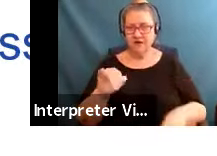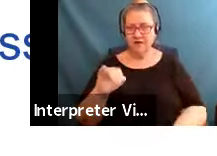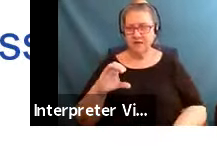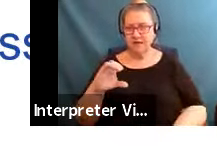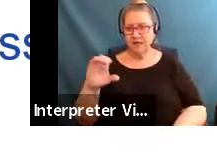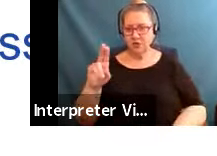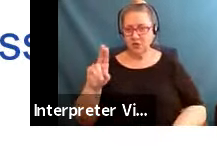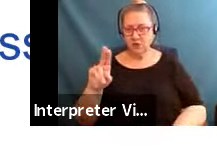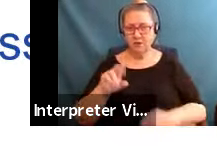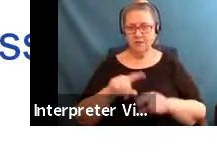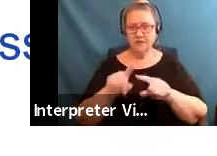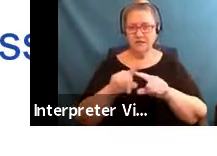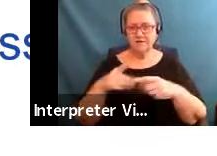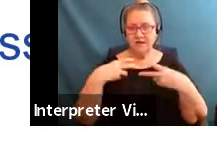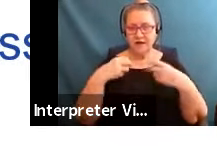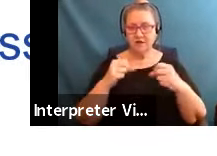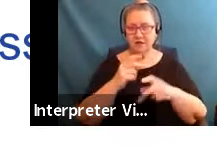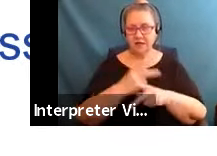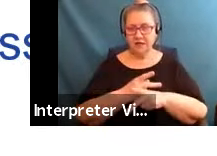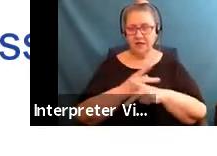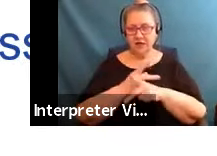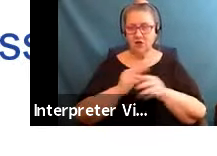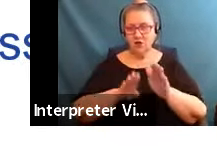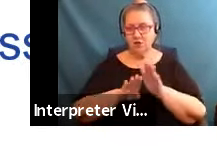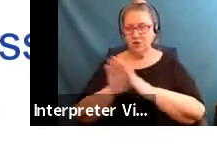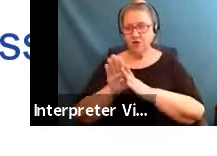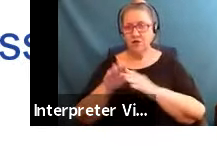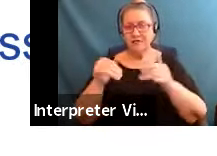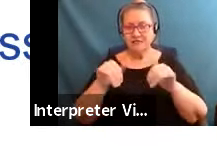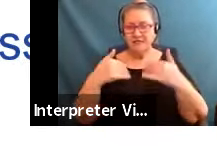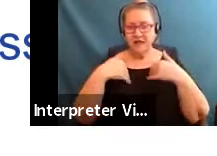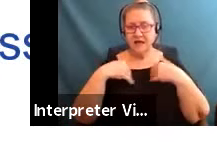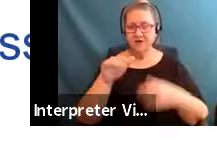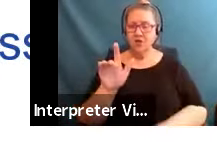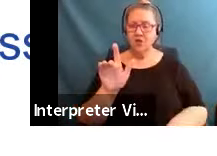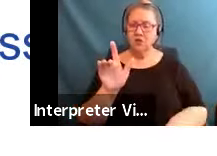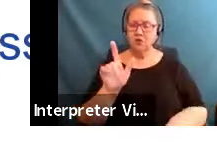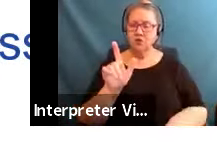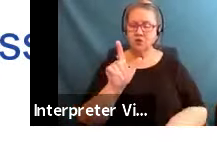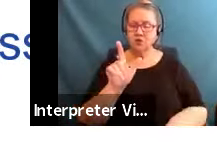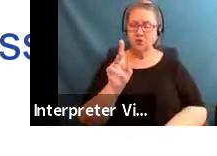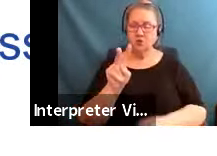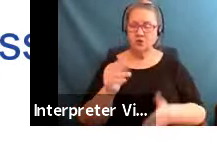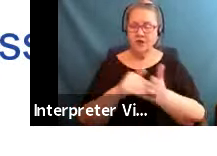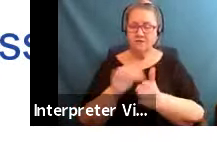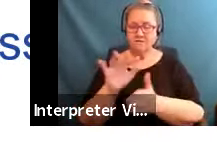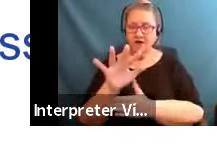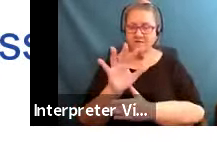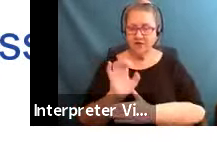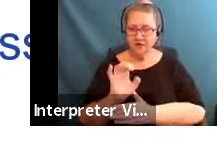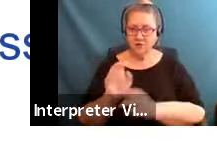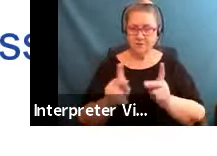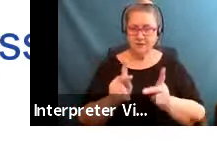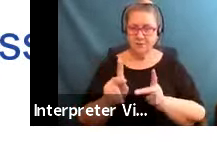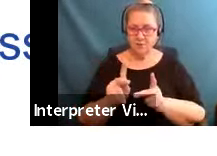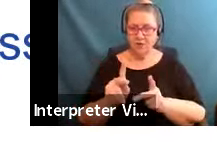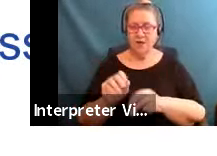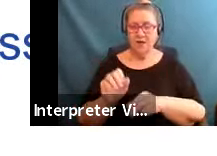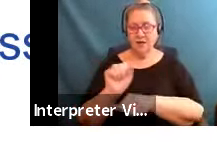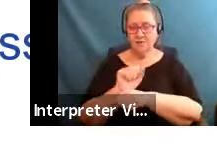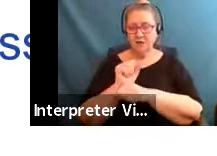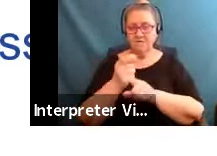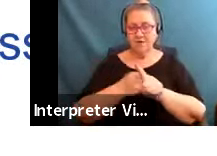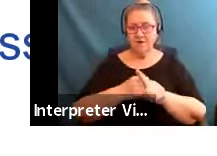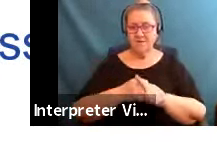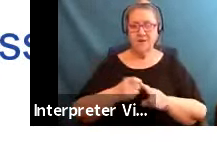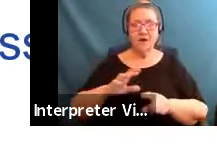and healthcare staffing and surge, and we still have over 2,500 additional healthcare staff deployed from state and federal resources across